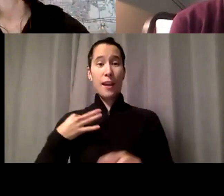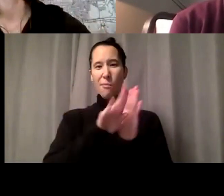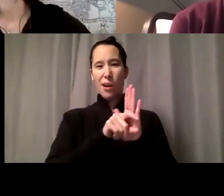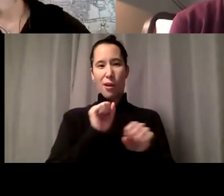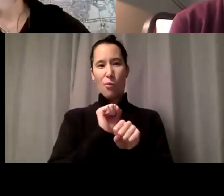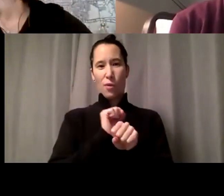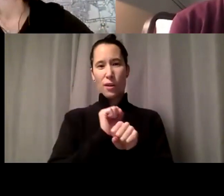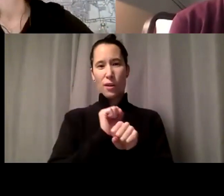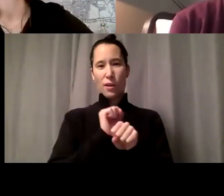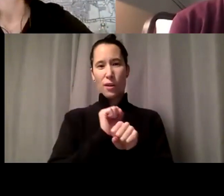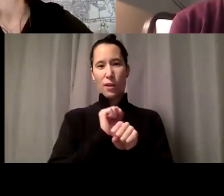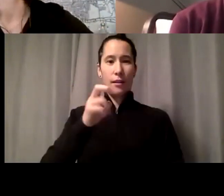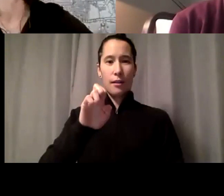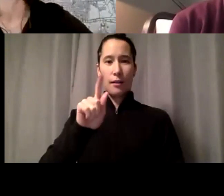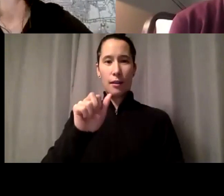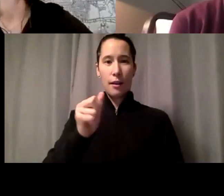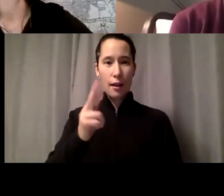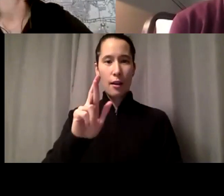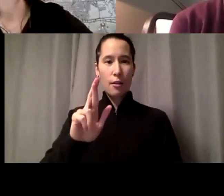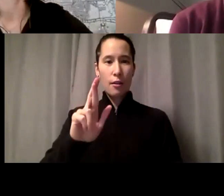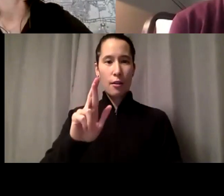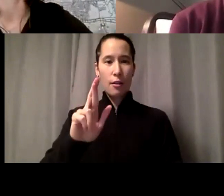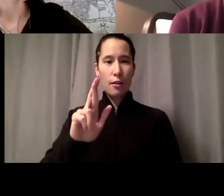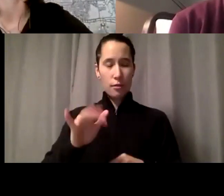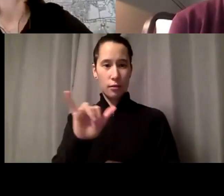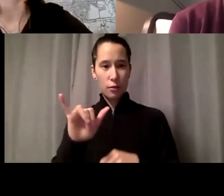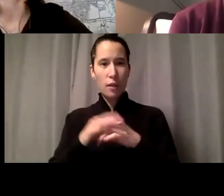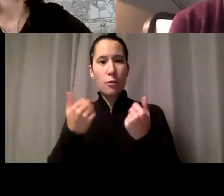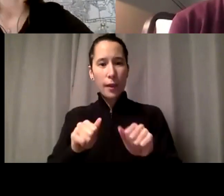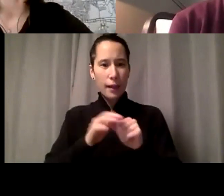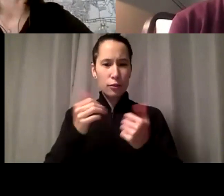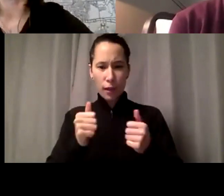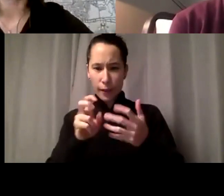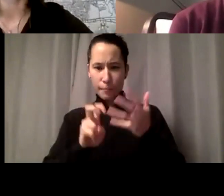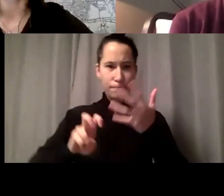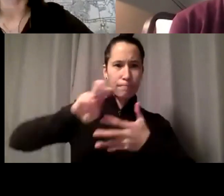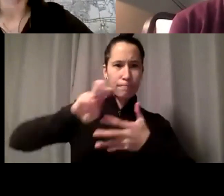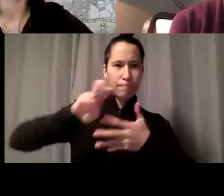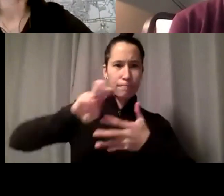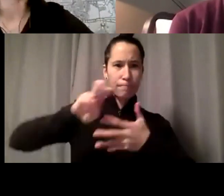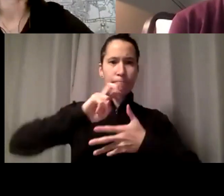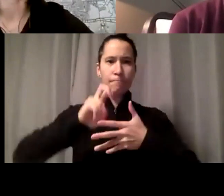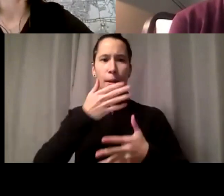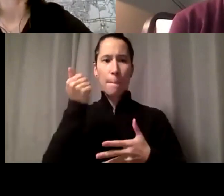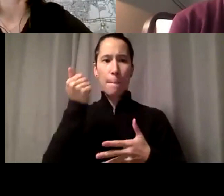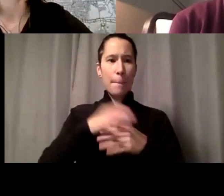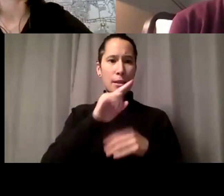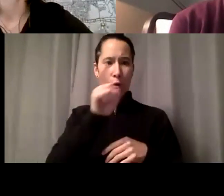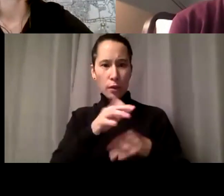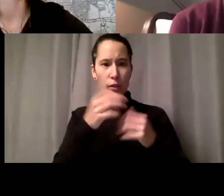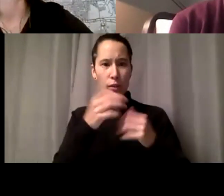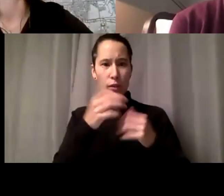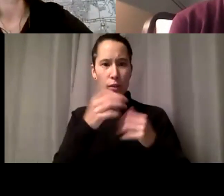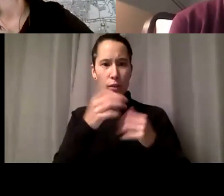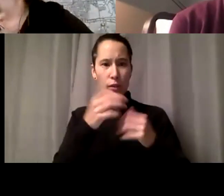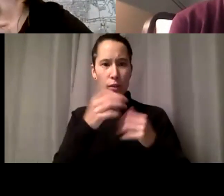these, theme them, so we can prioritize and answer as many as possible. If we don't answer your questions today, they still matter a